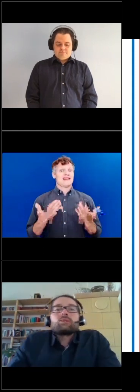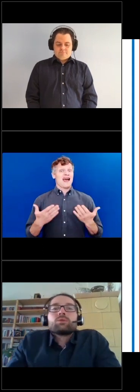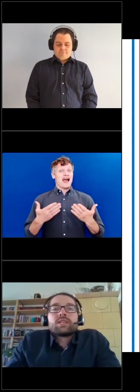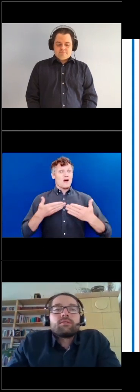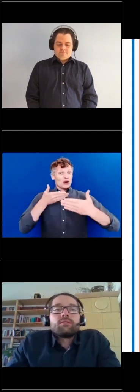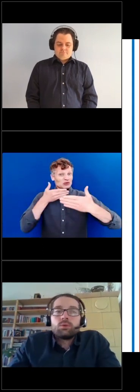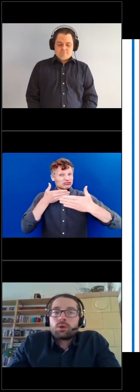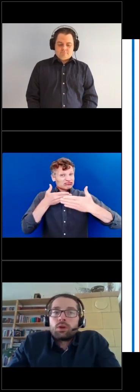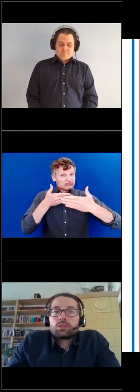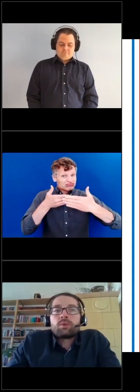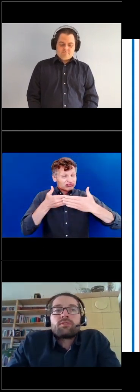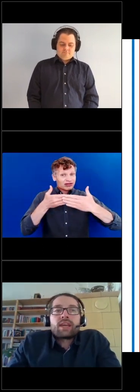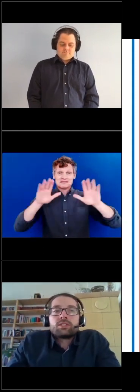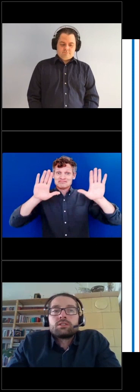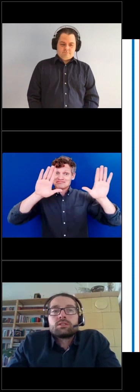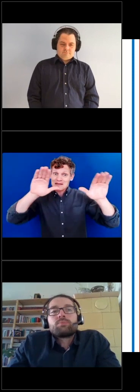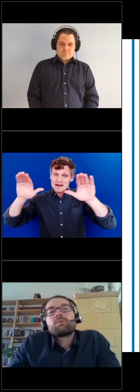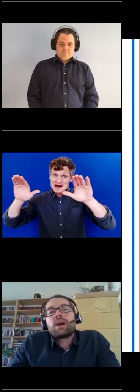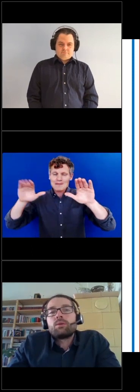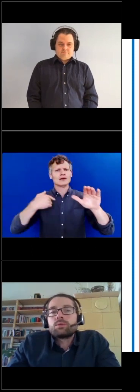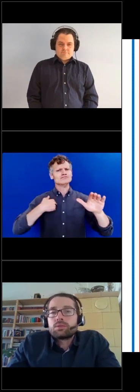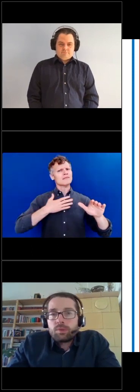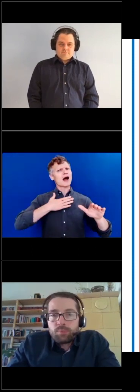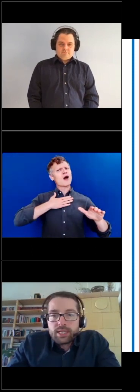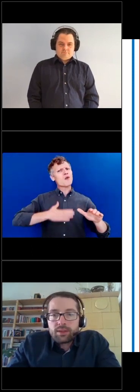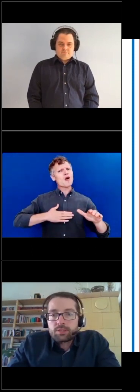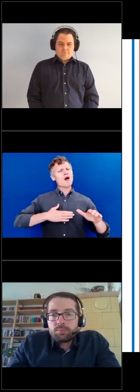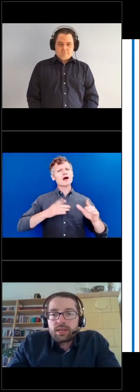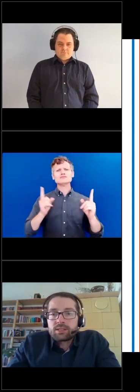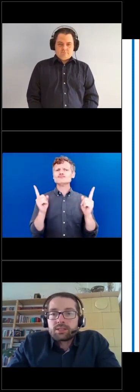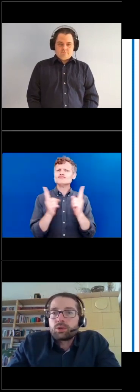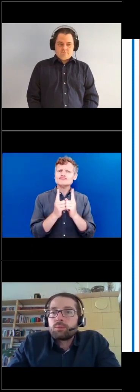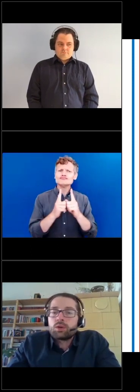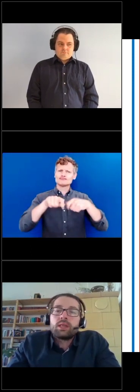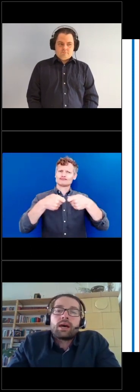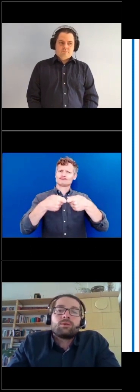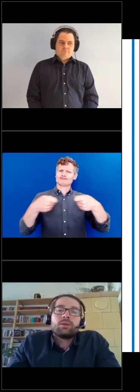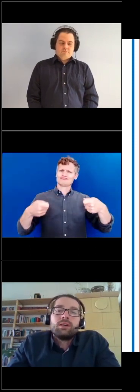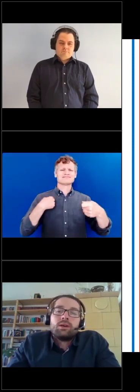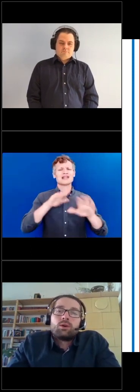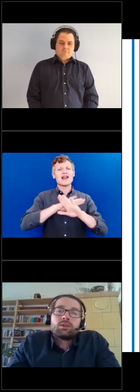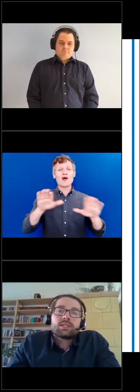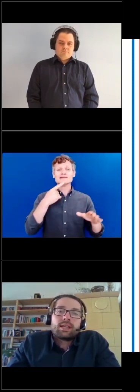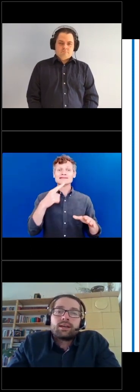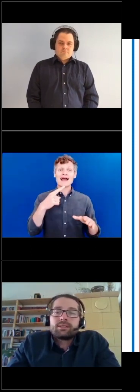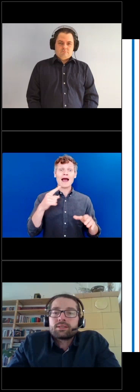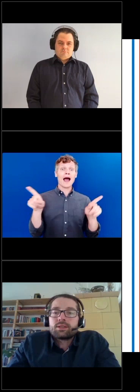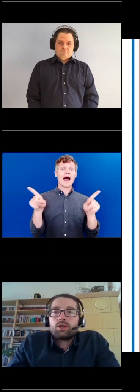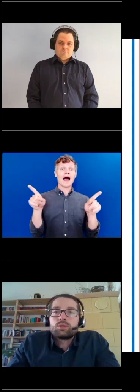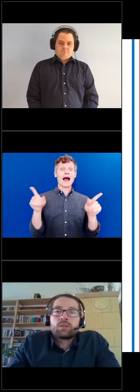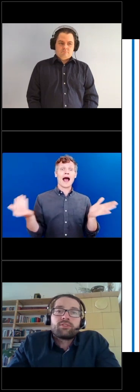would like to say a few closing reflections, but without repeating the speakers. So I'm going now on the